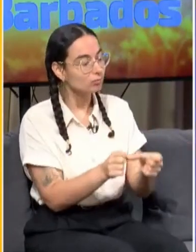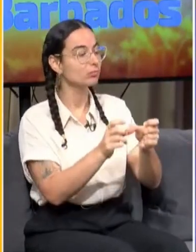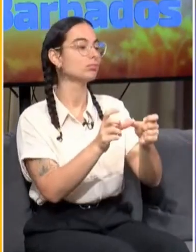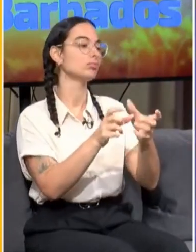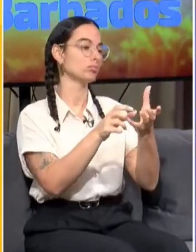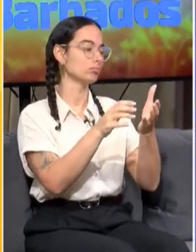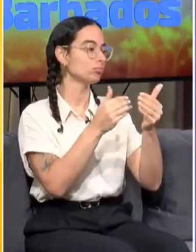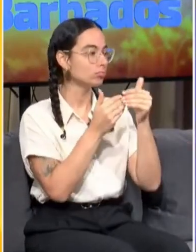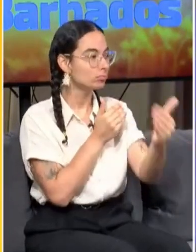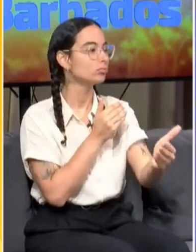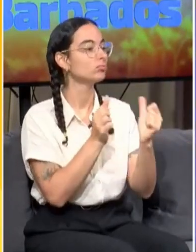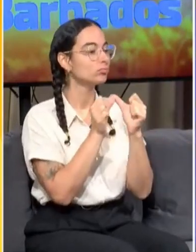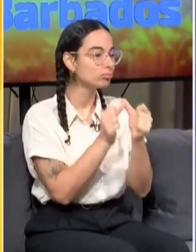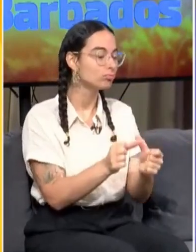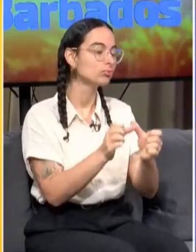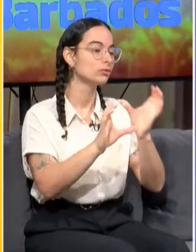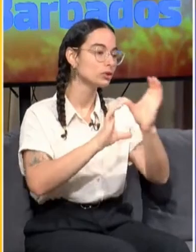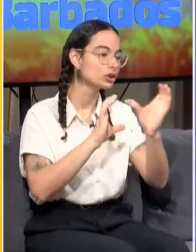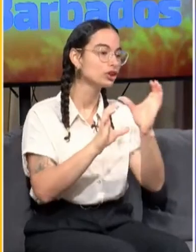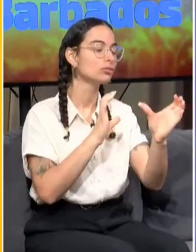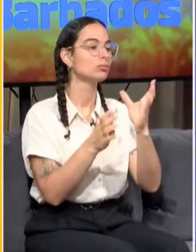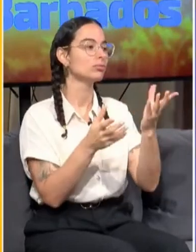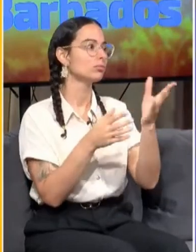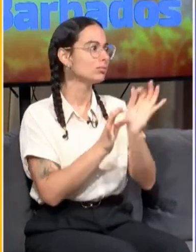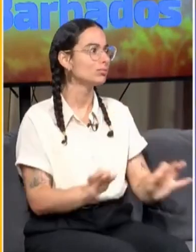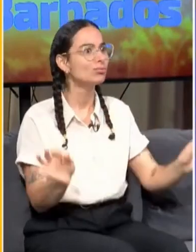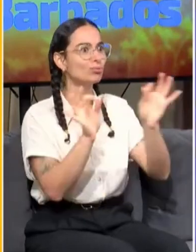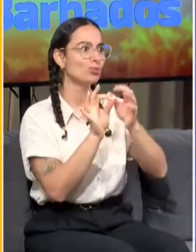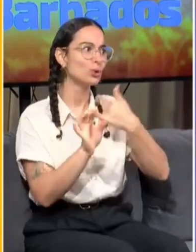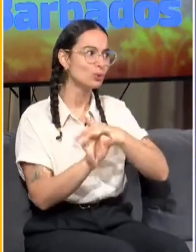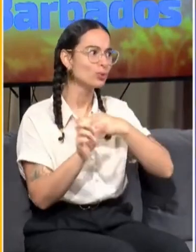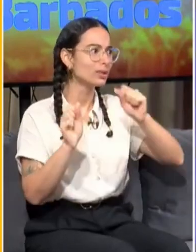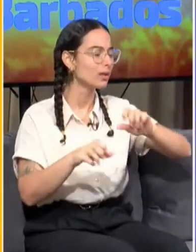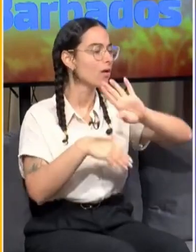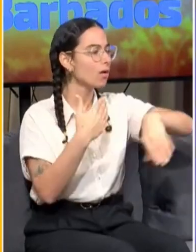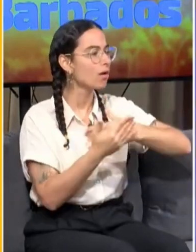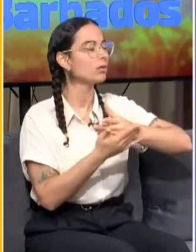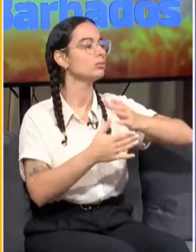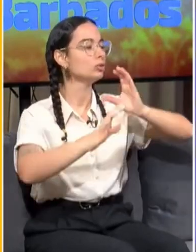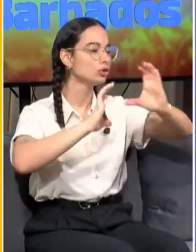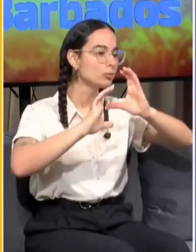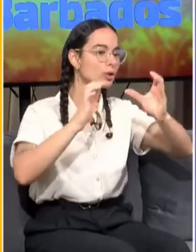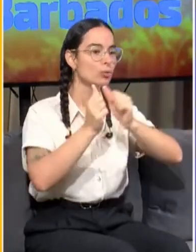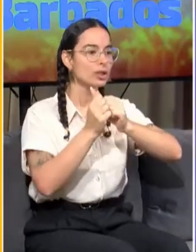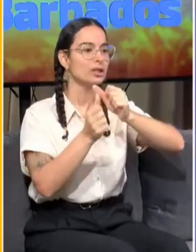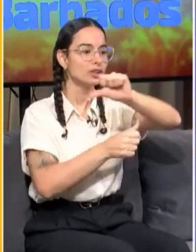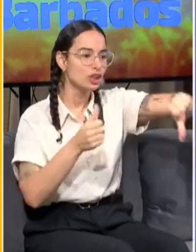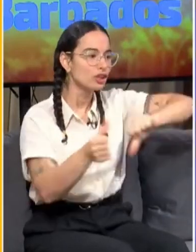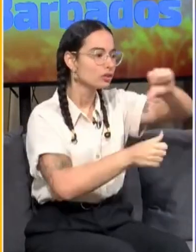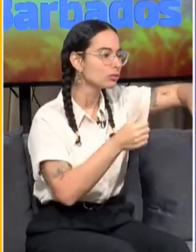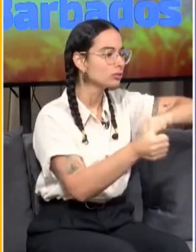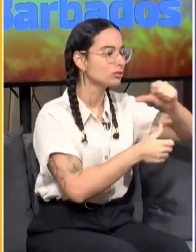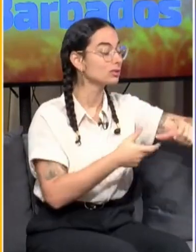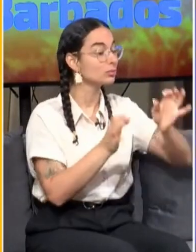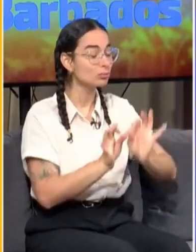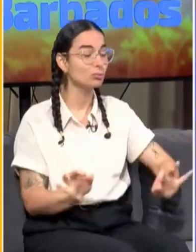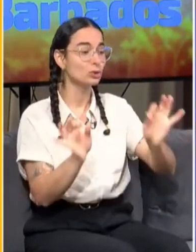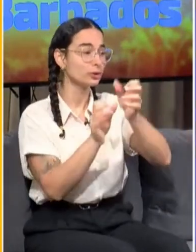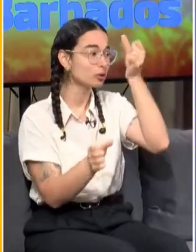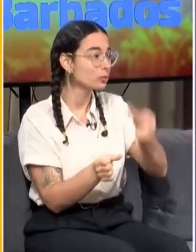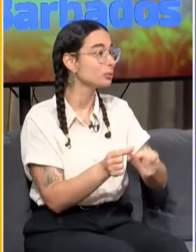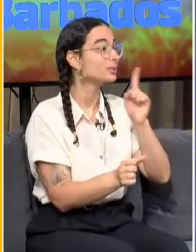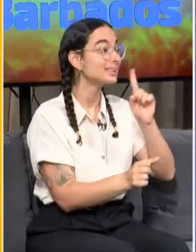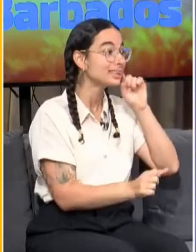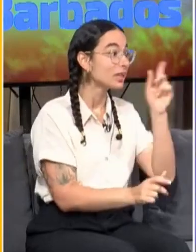that we're able to communicate with each other. It's important to remember that they're just like us. The same way